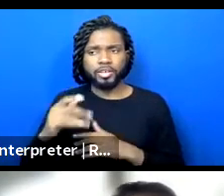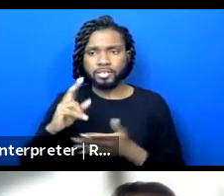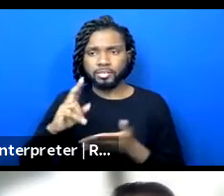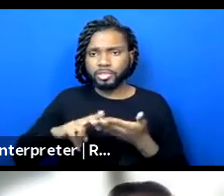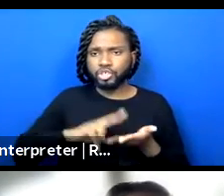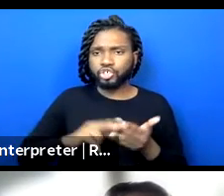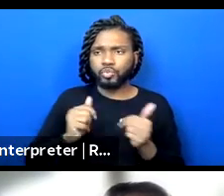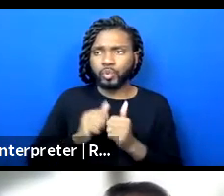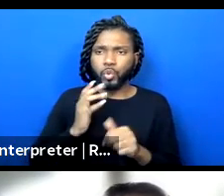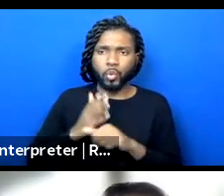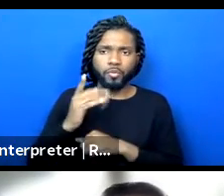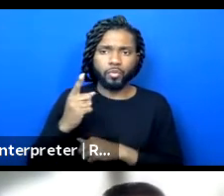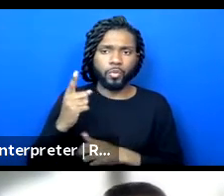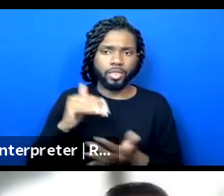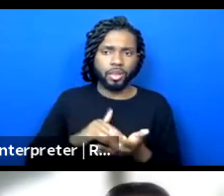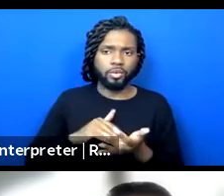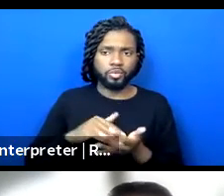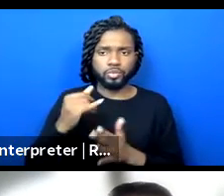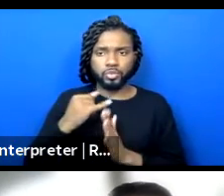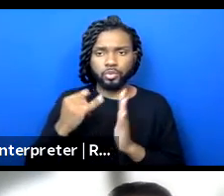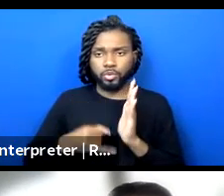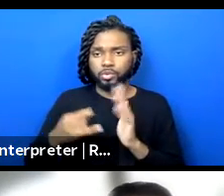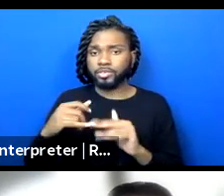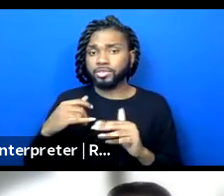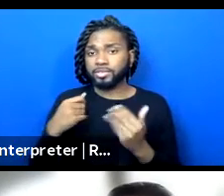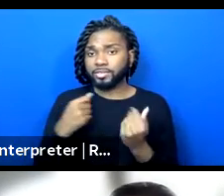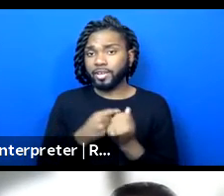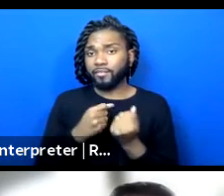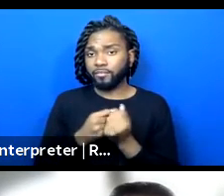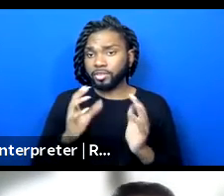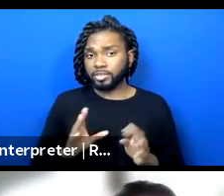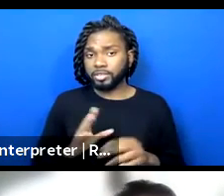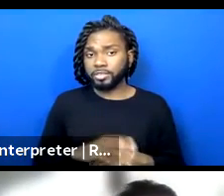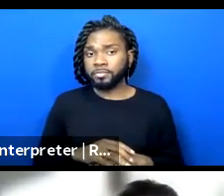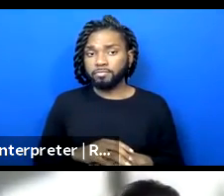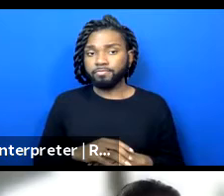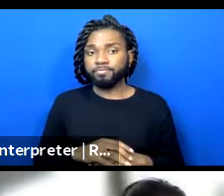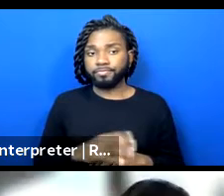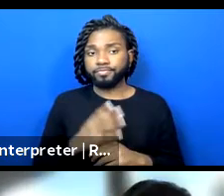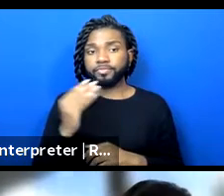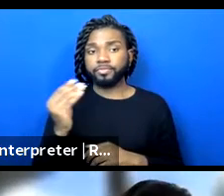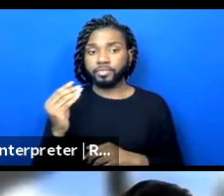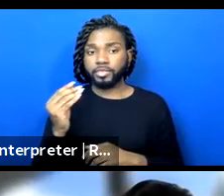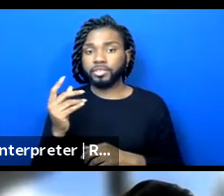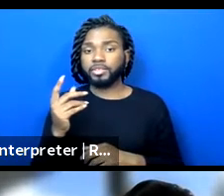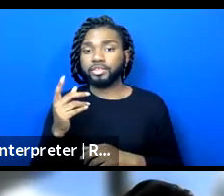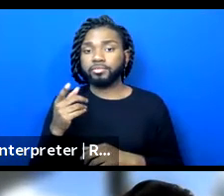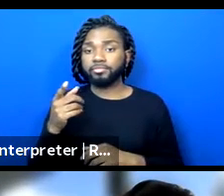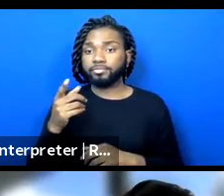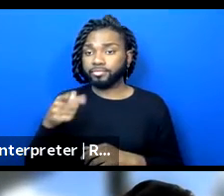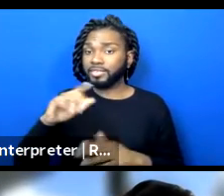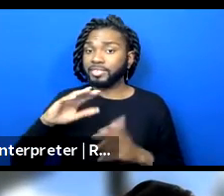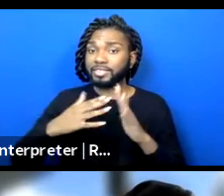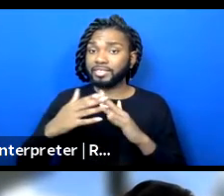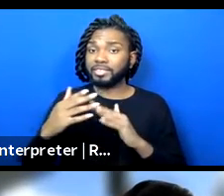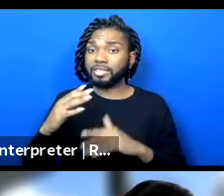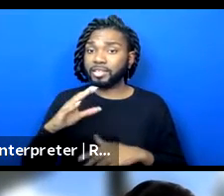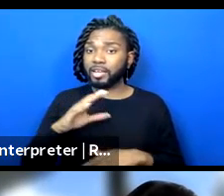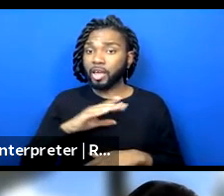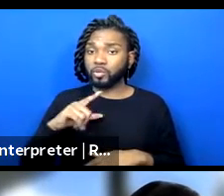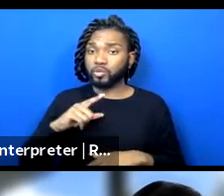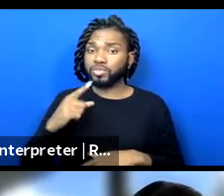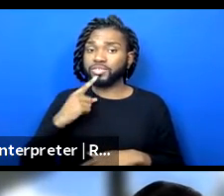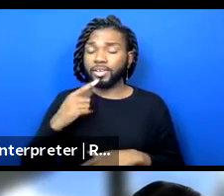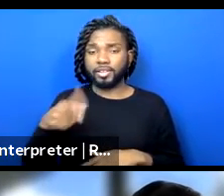of over 1,000 arts advocates. And the city council said they felt the